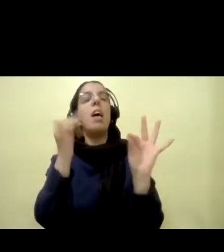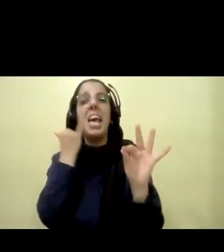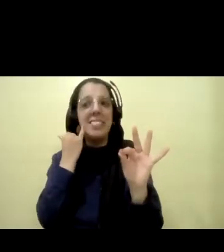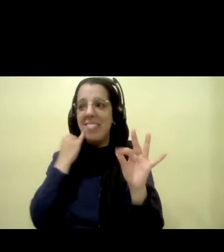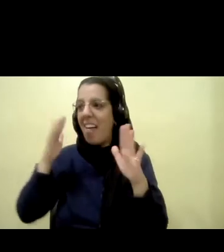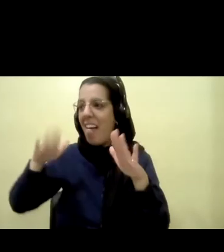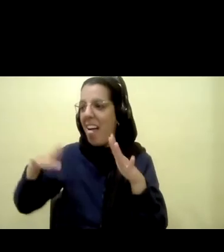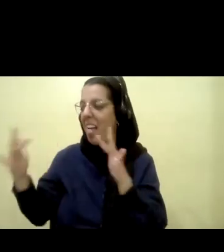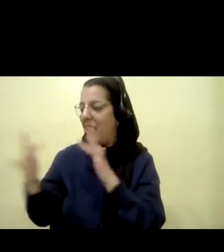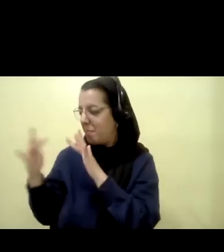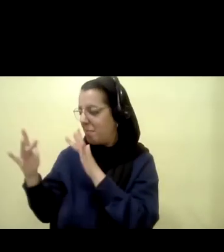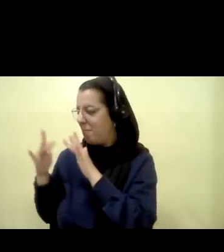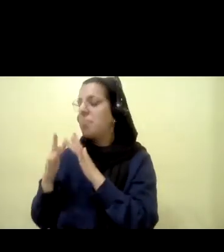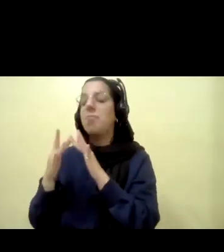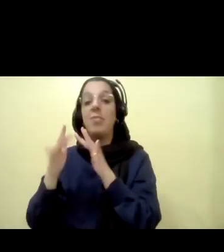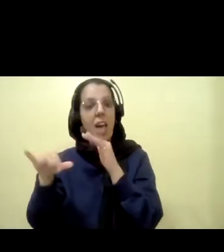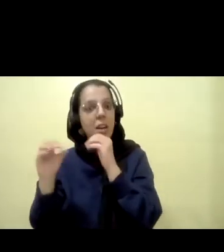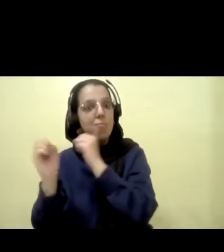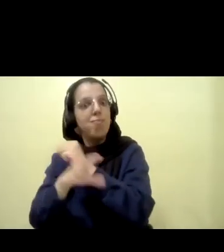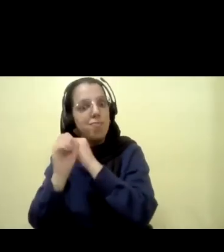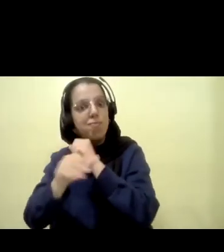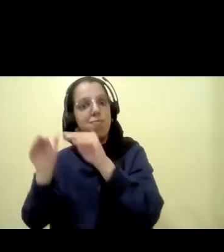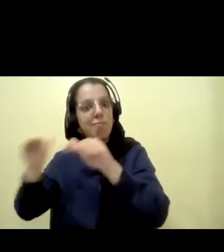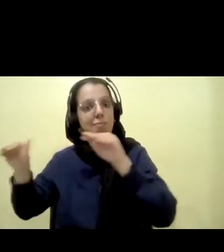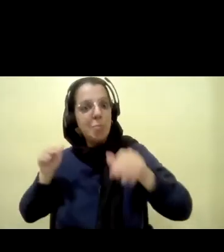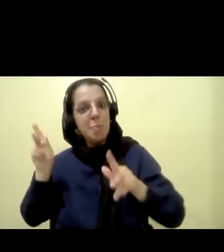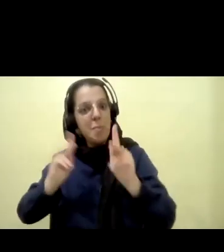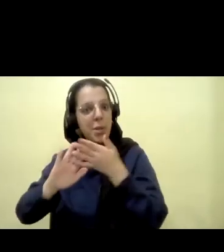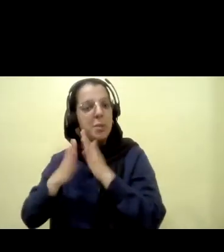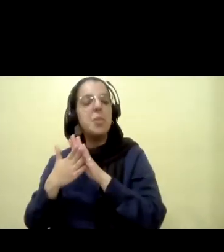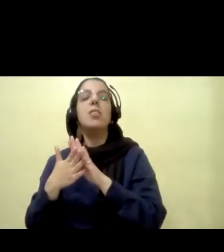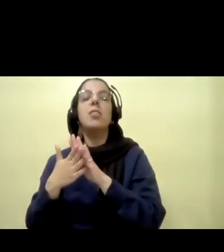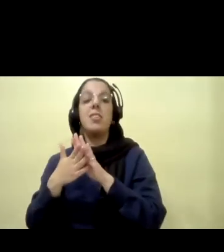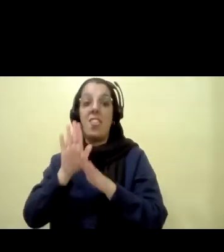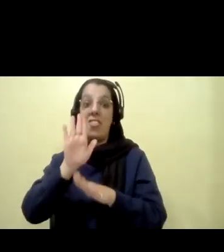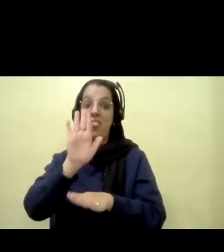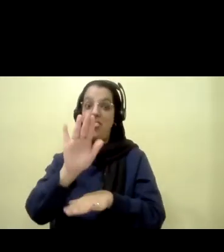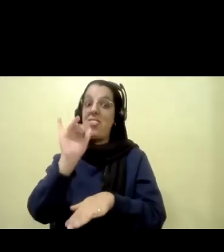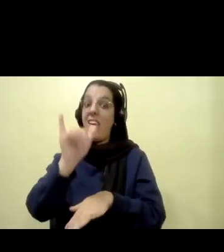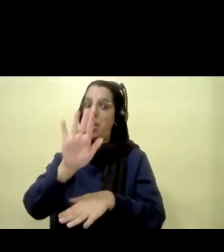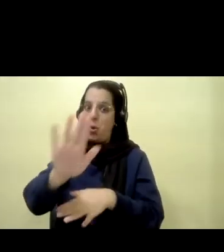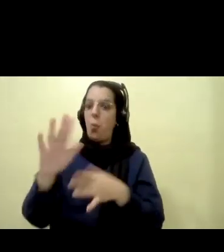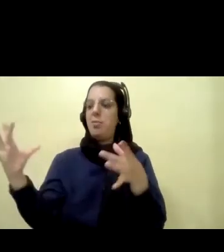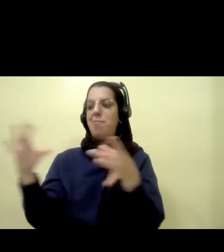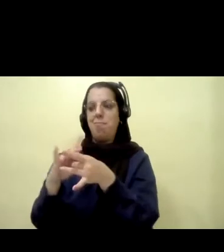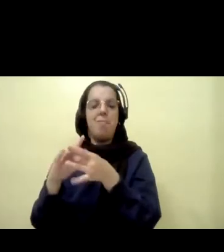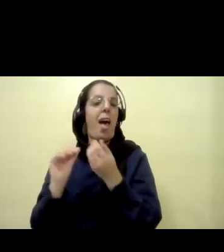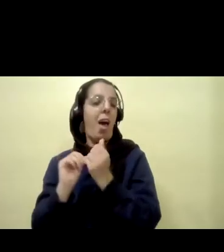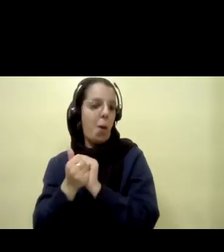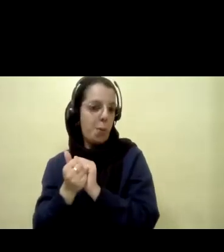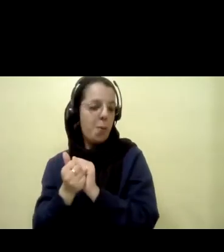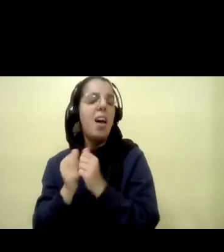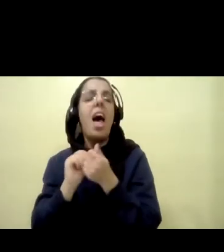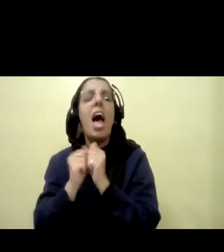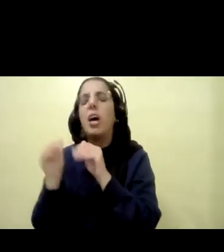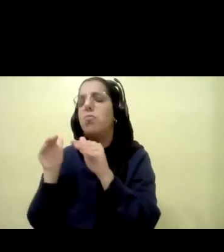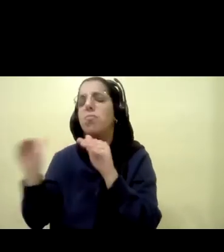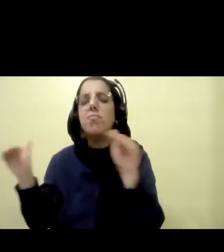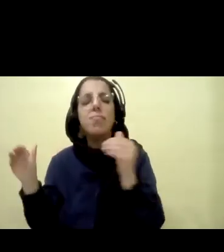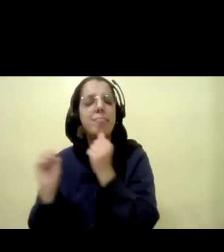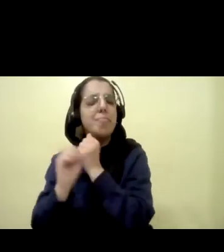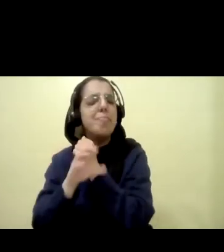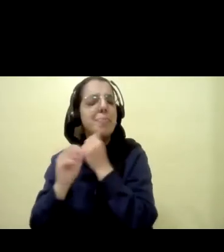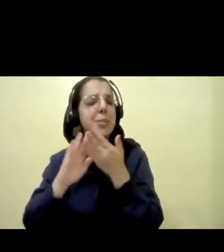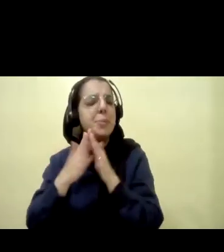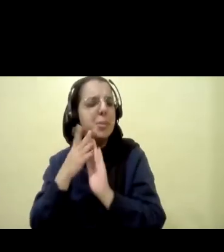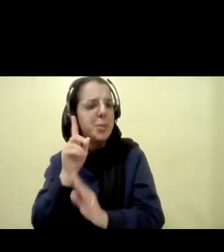be a lot of work just to get the word out and get people to attend. So that's your community engagement, is how do you reach people? Who could